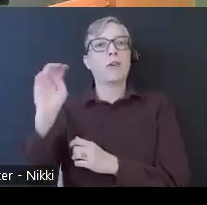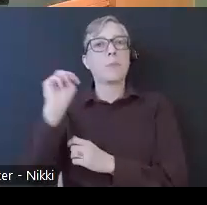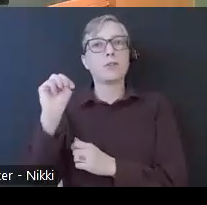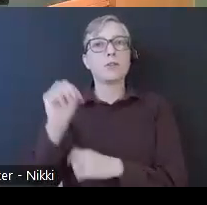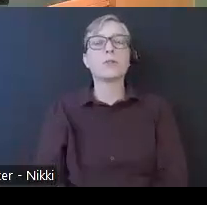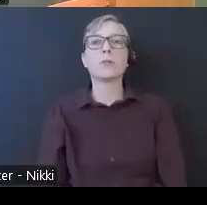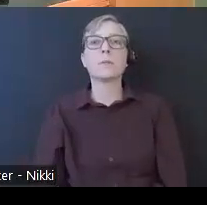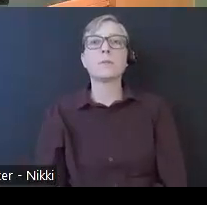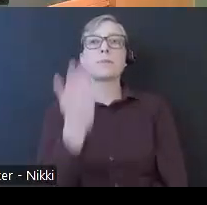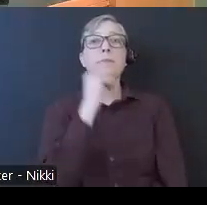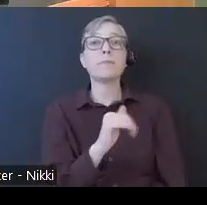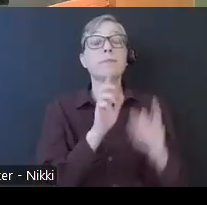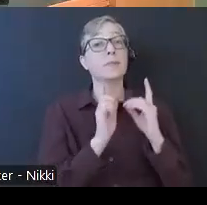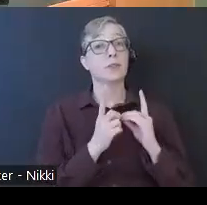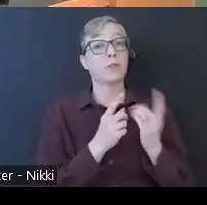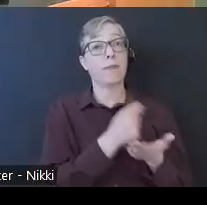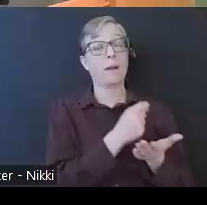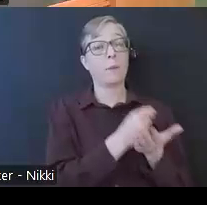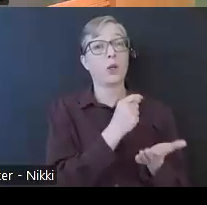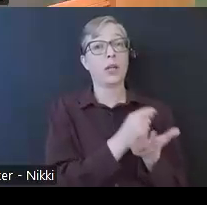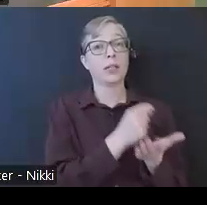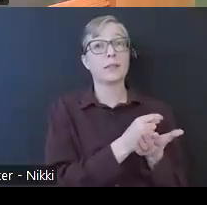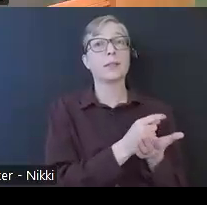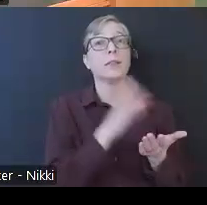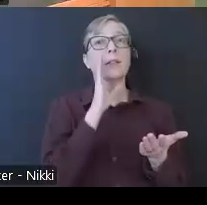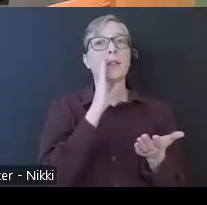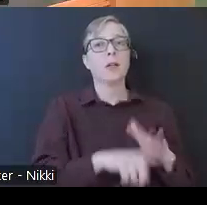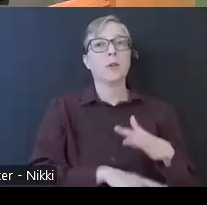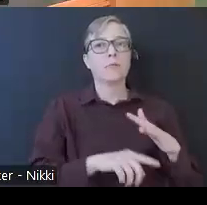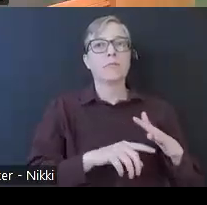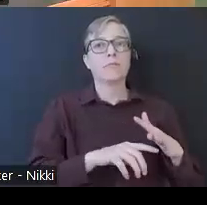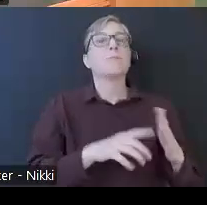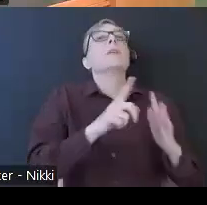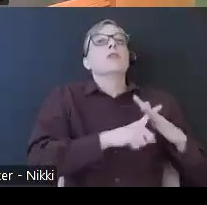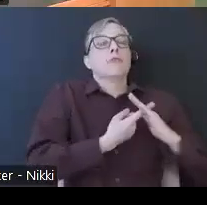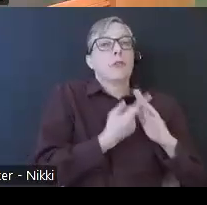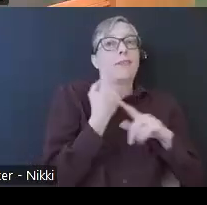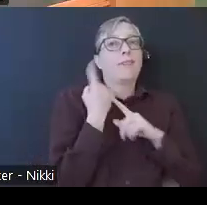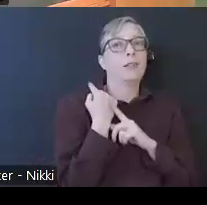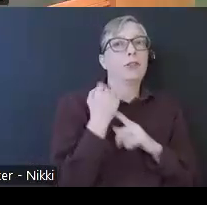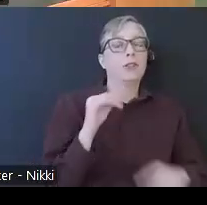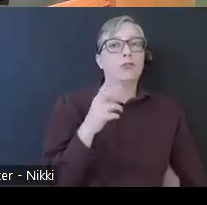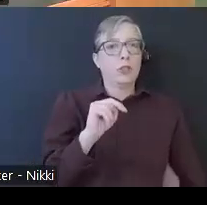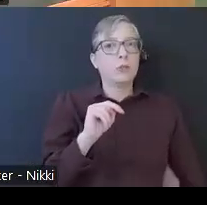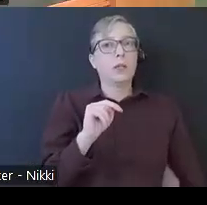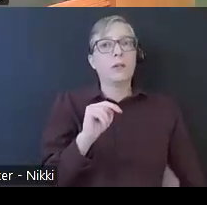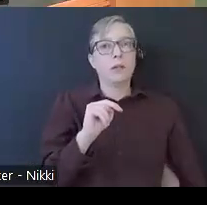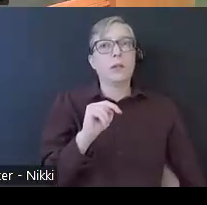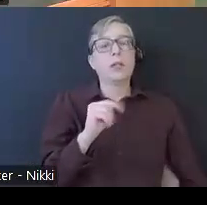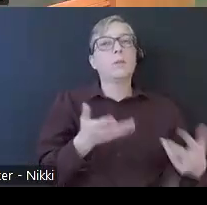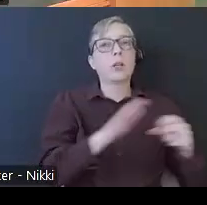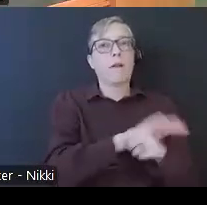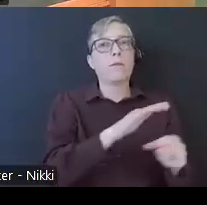Next, digital therapeutics began to be covered in January of 2025. But CMS has said that it has to be